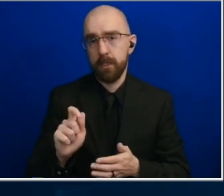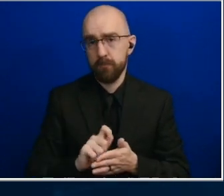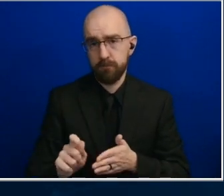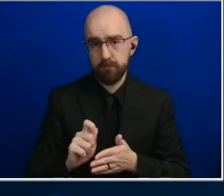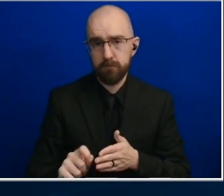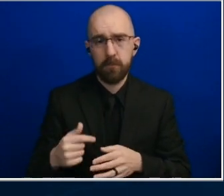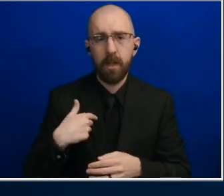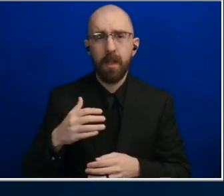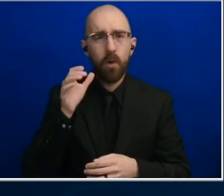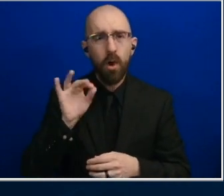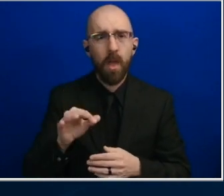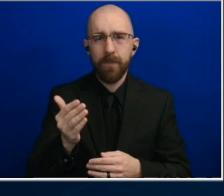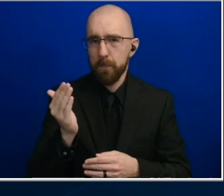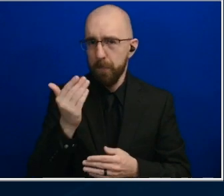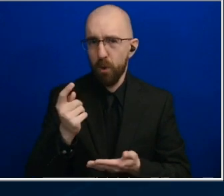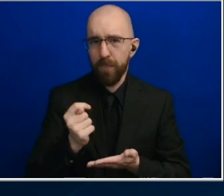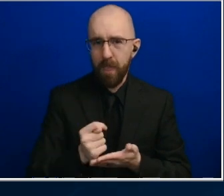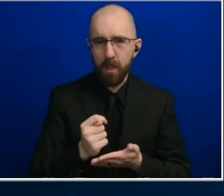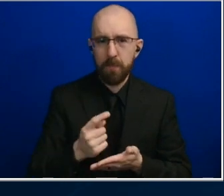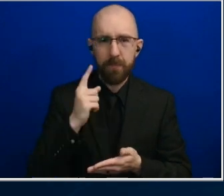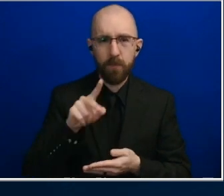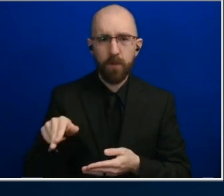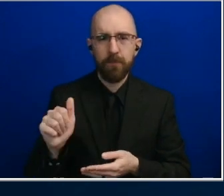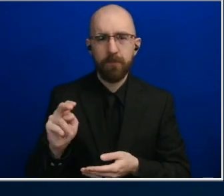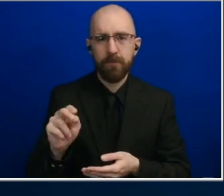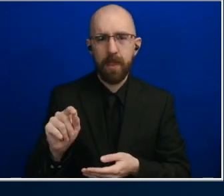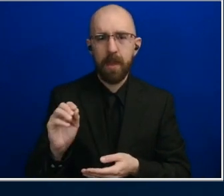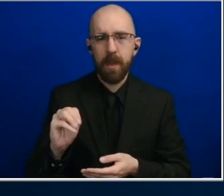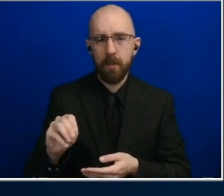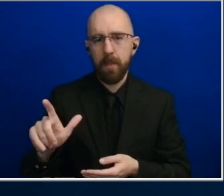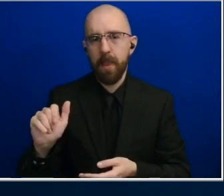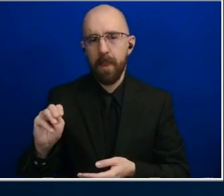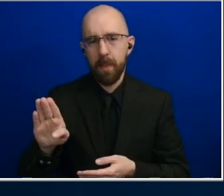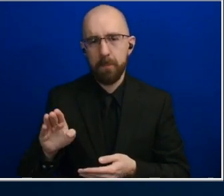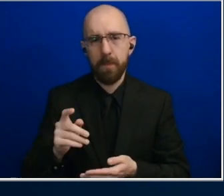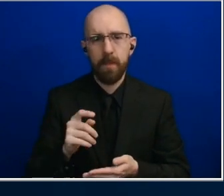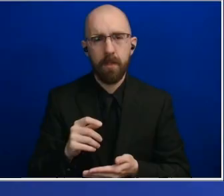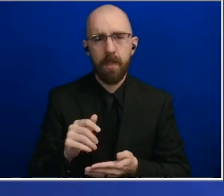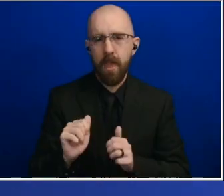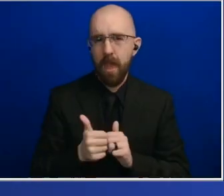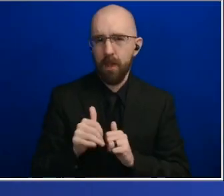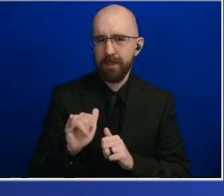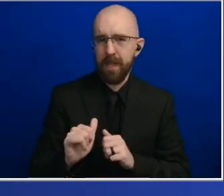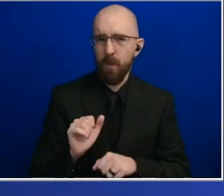therapy for phantom limb pain. How does mirror therapy work?